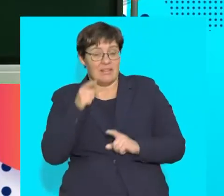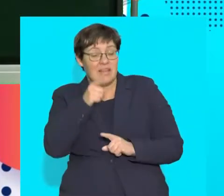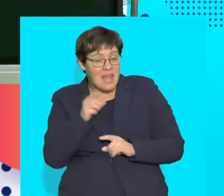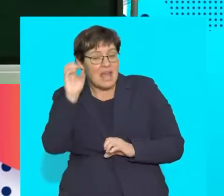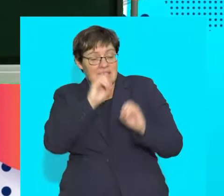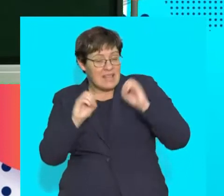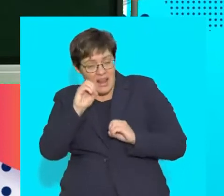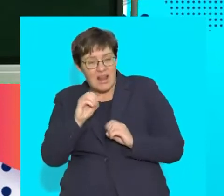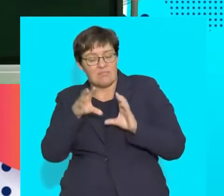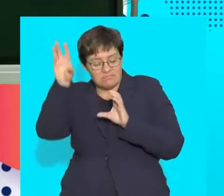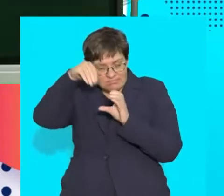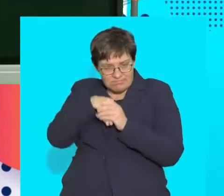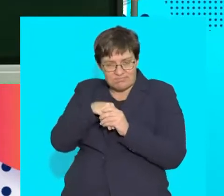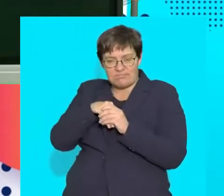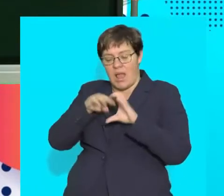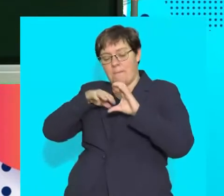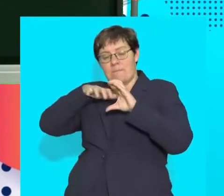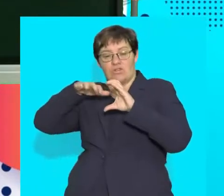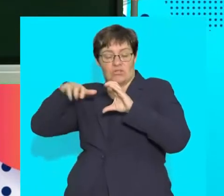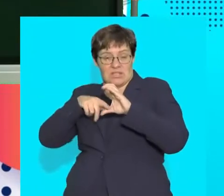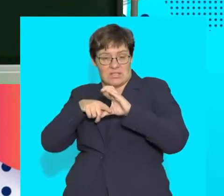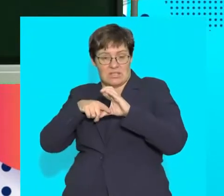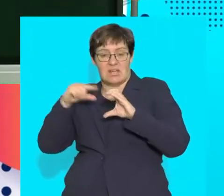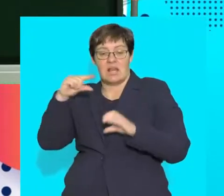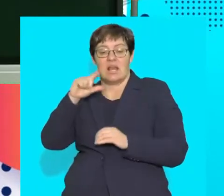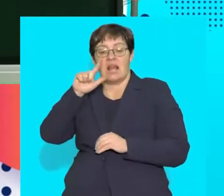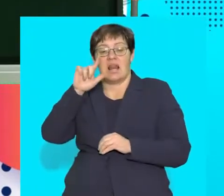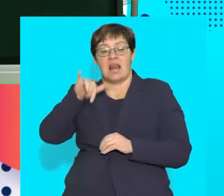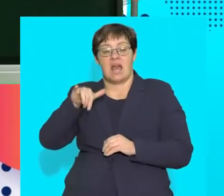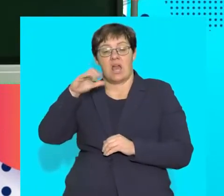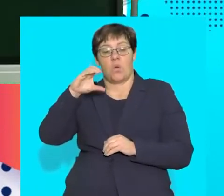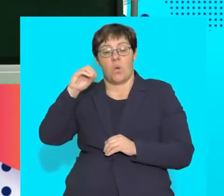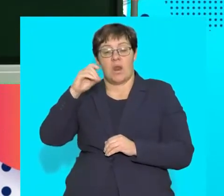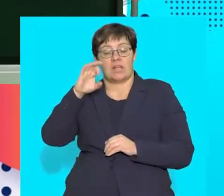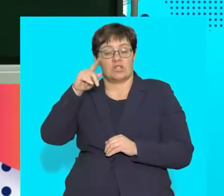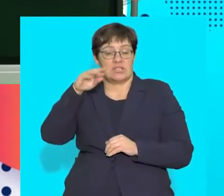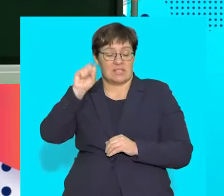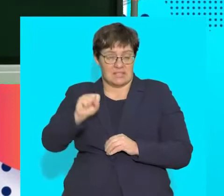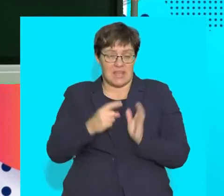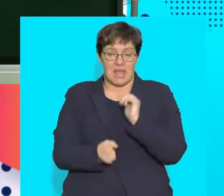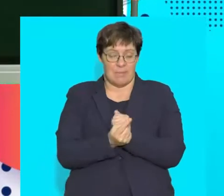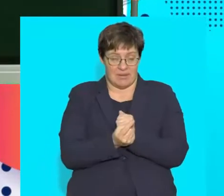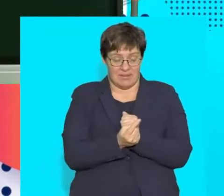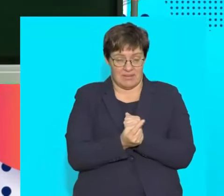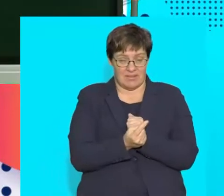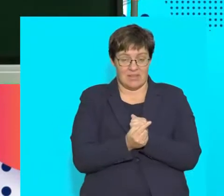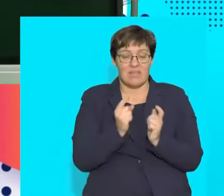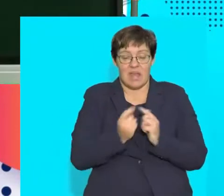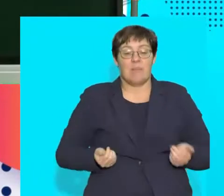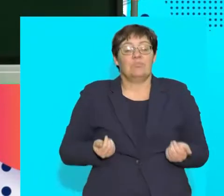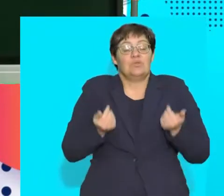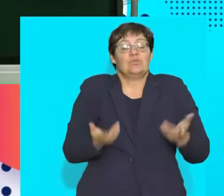cells, and that glucose then enters the mitochondria where glycolysis happens, and it goes through the process of